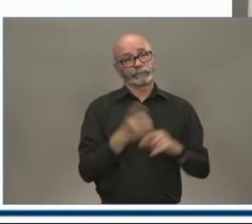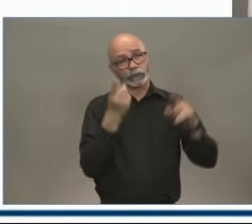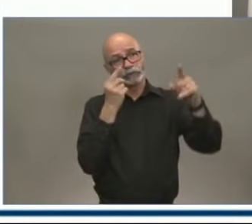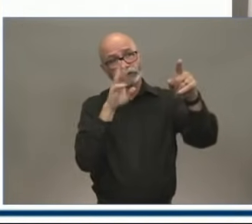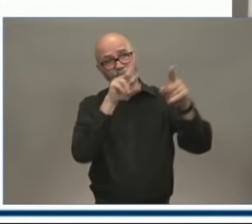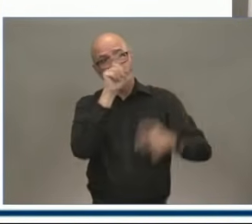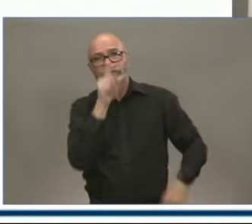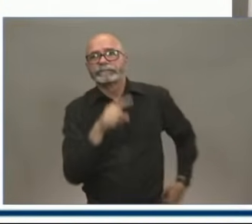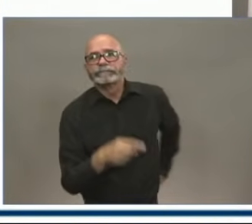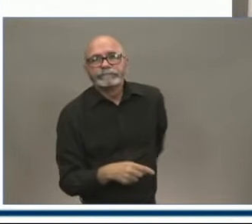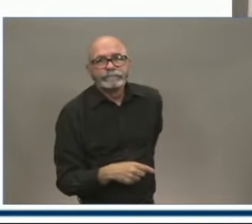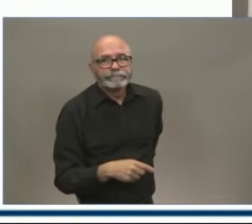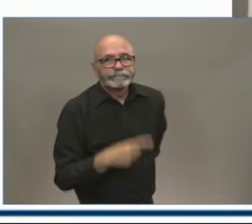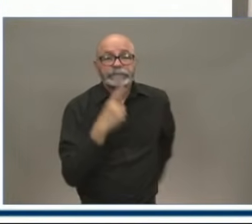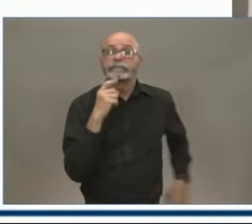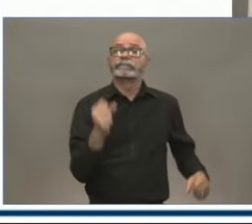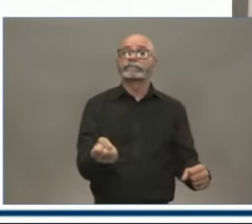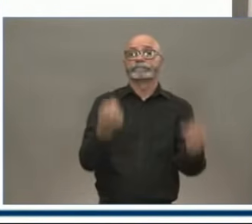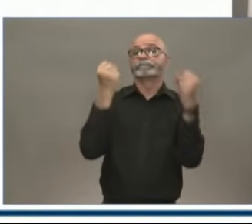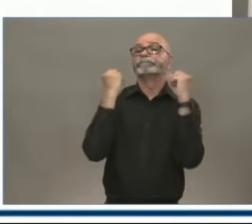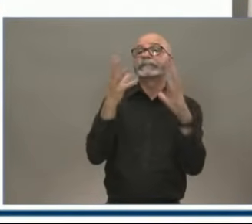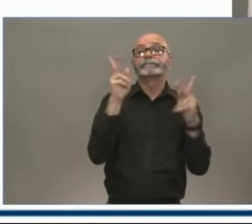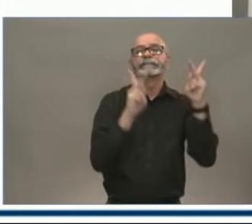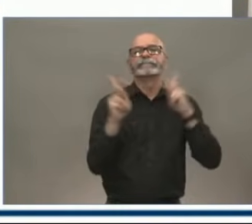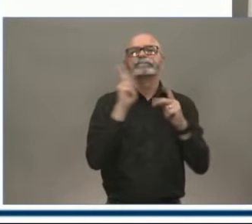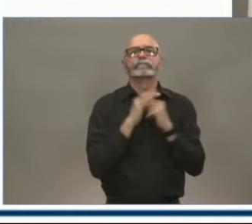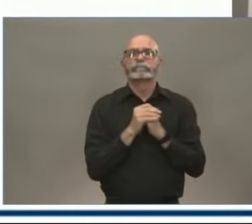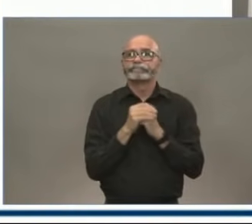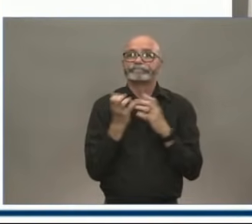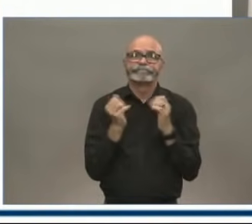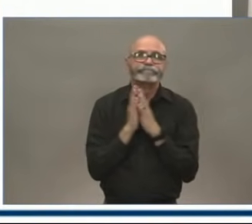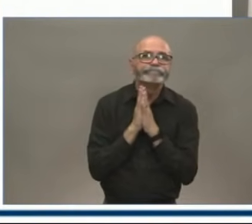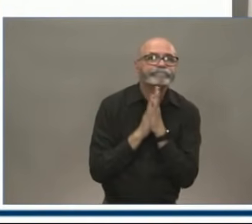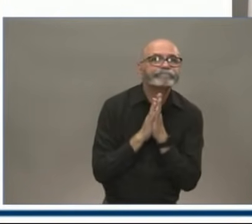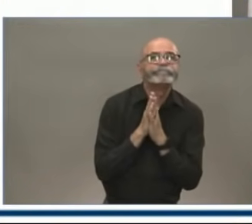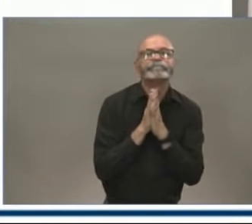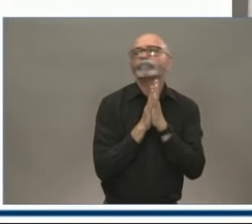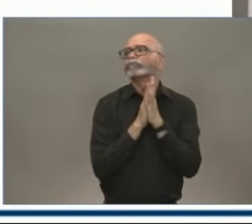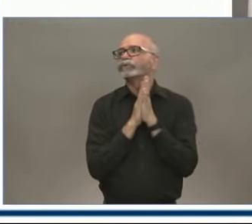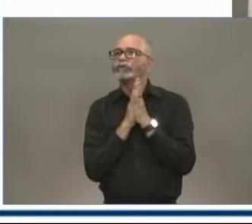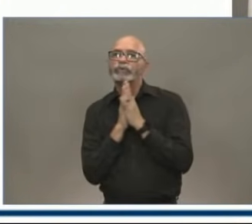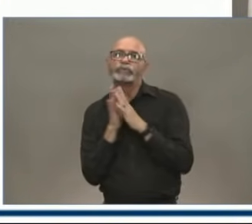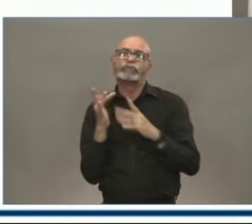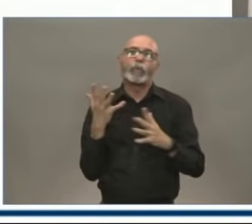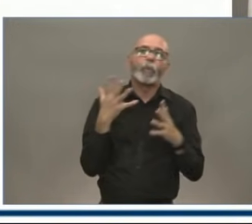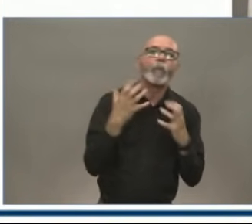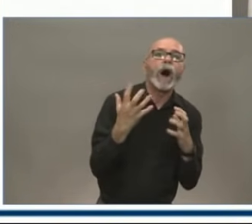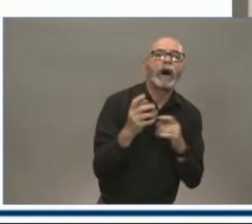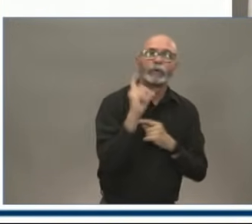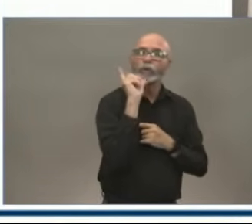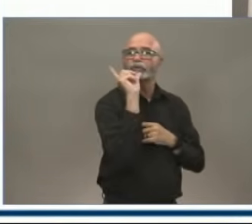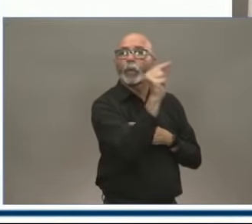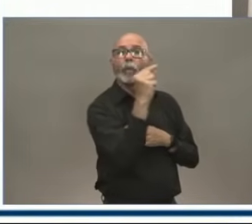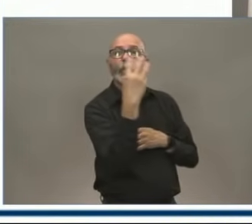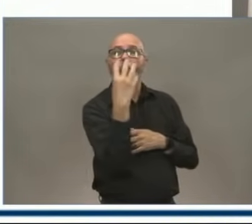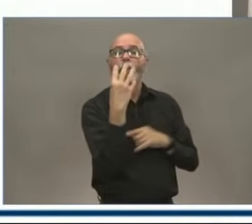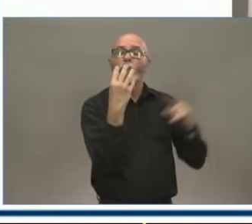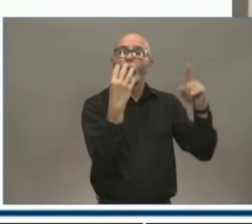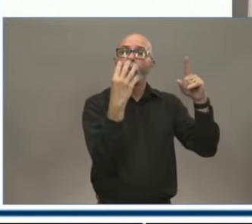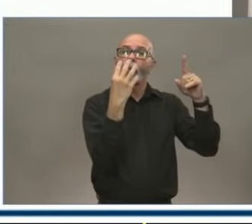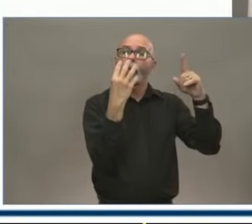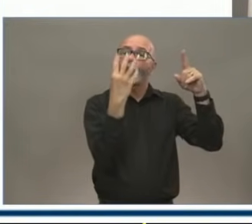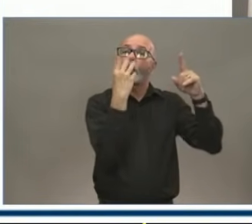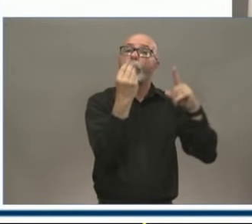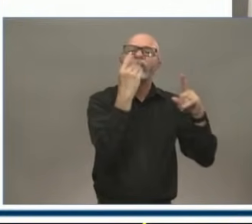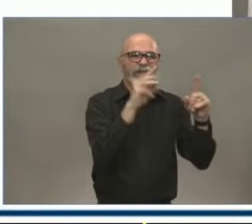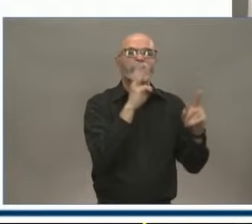have long been interested, our readers rather, have long been interested in the wastewater testing, and I'm wondering